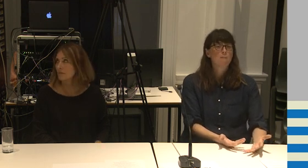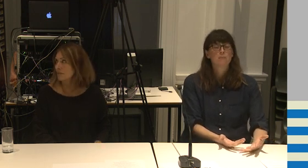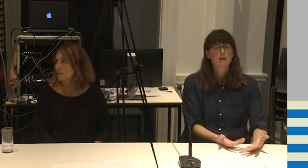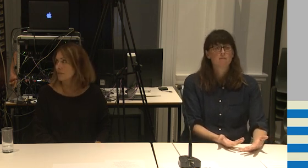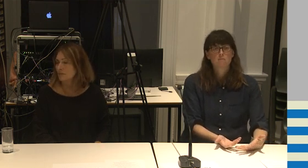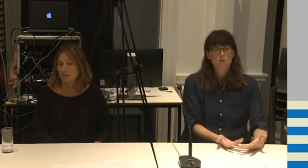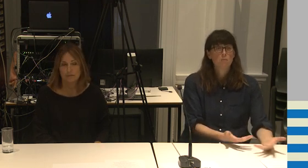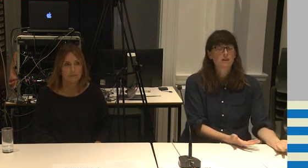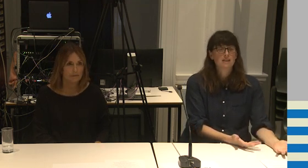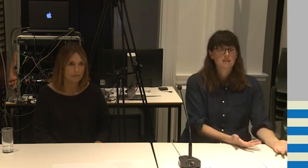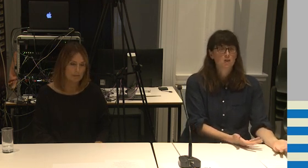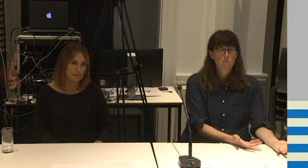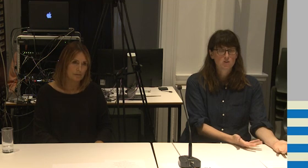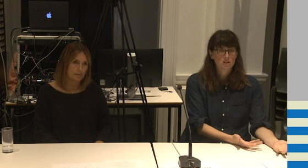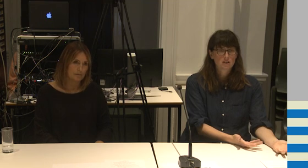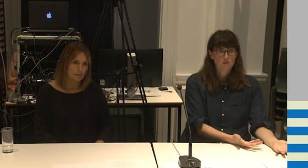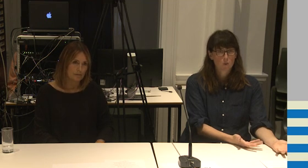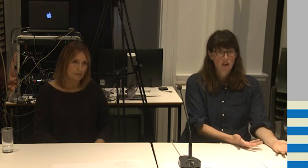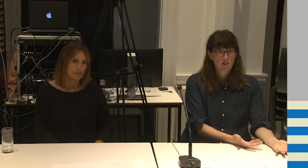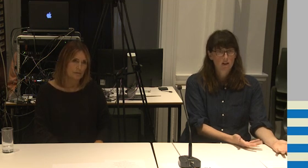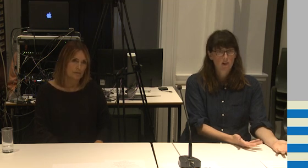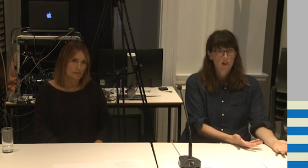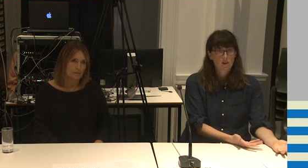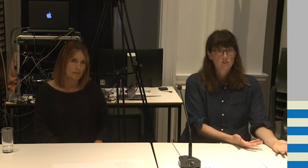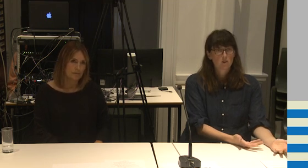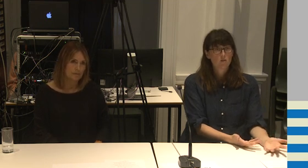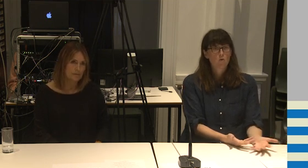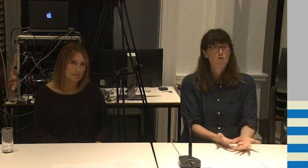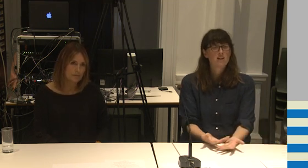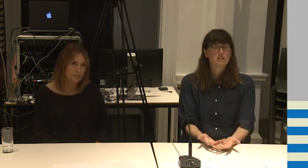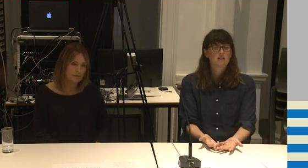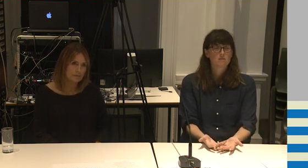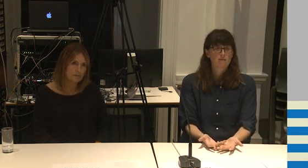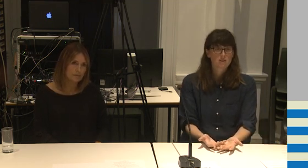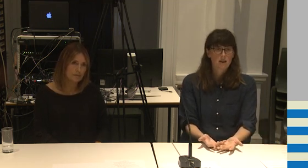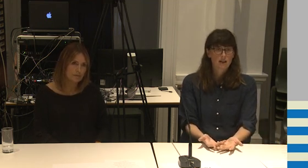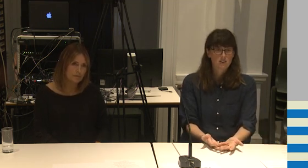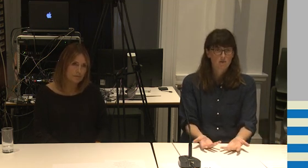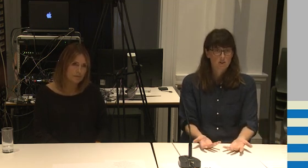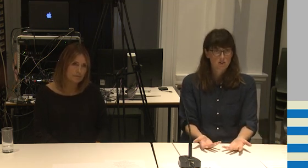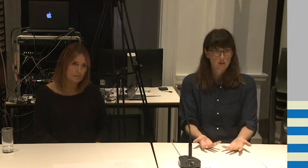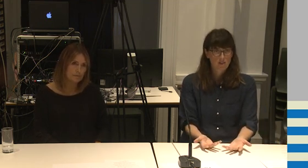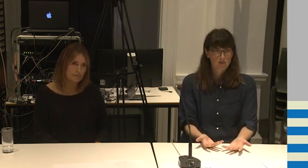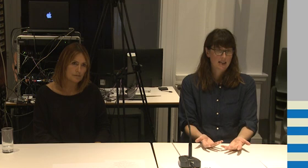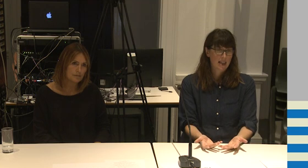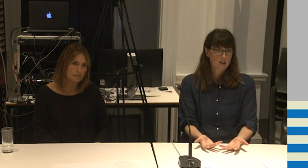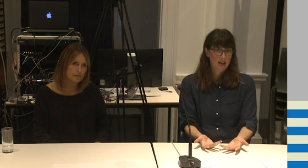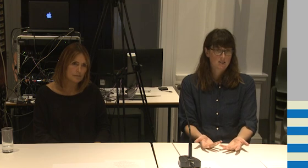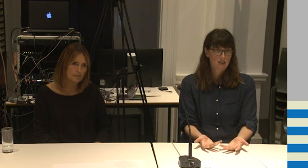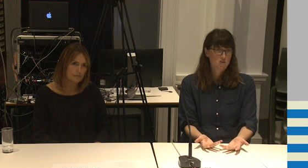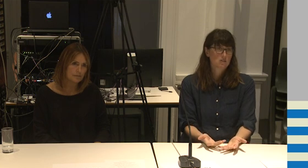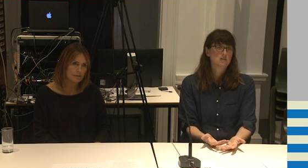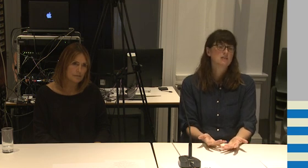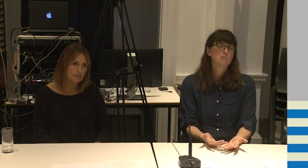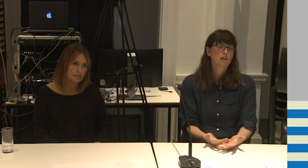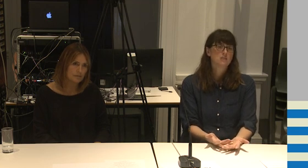would be no money needed and no budget needed if you were hearing. So already there is that difference and there is that lack